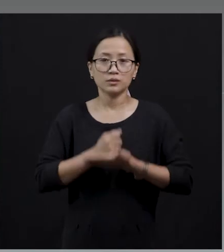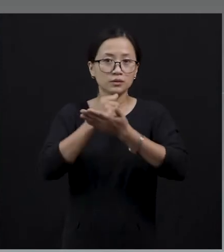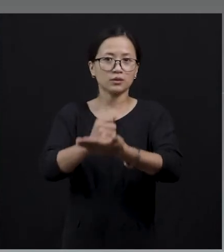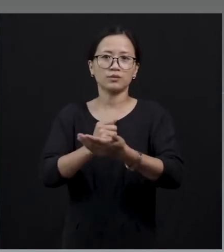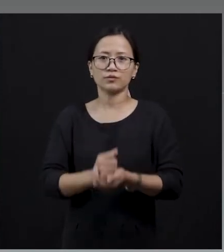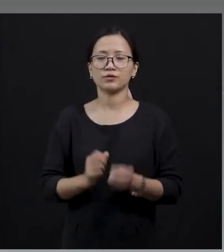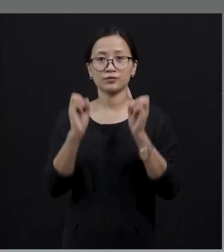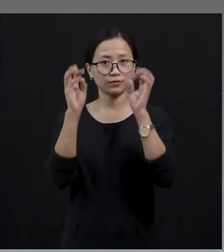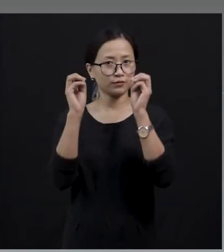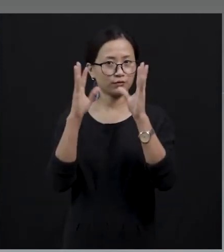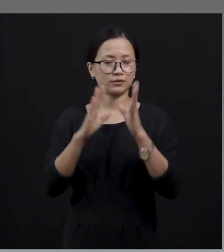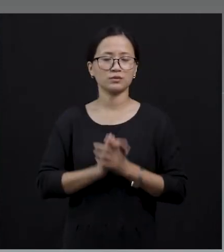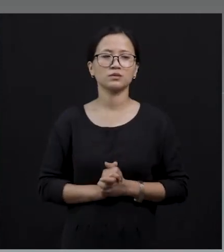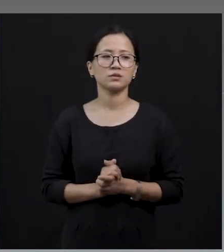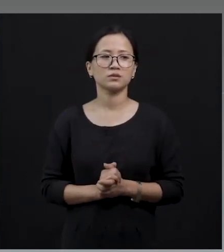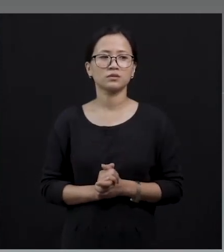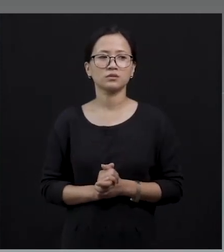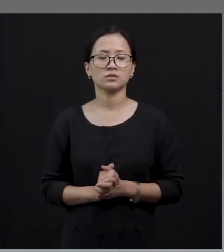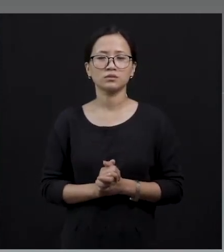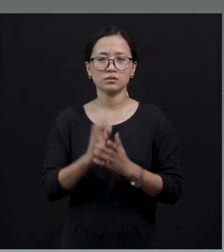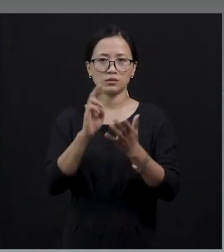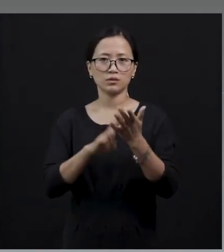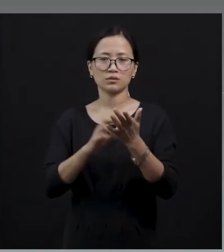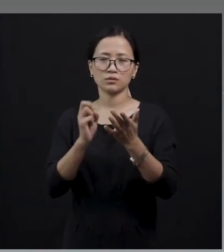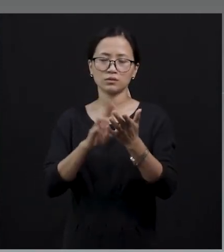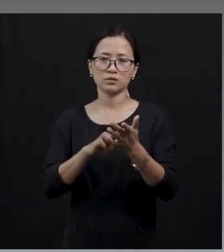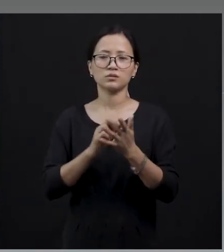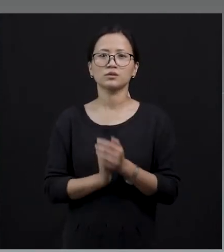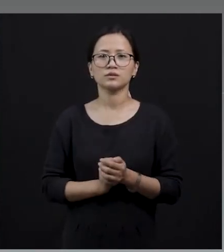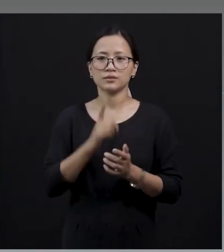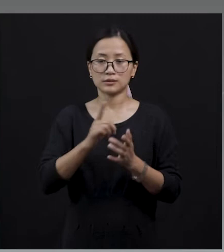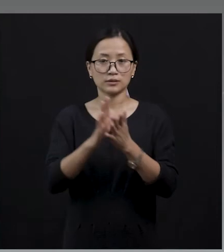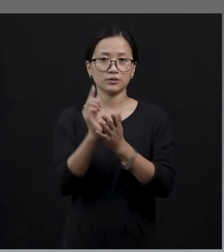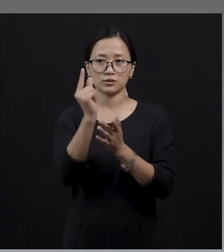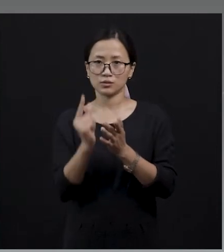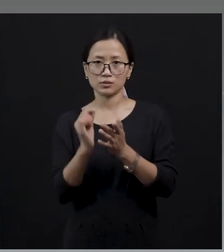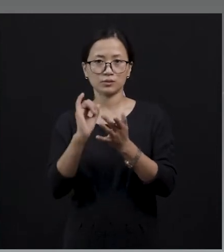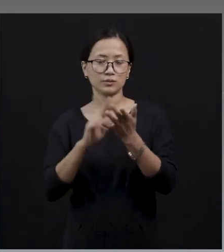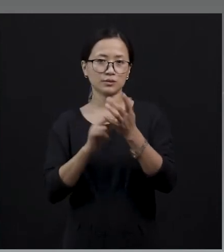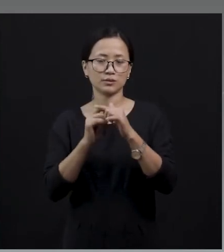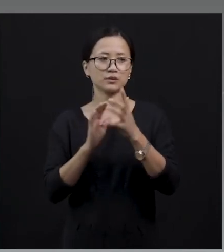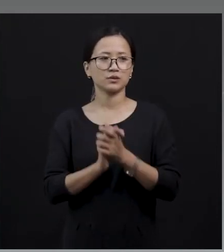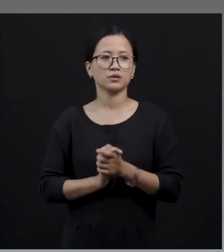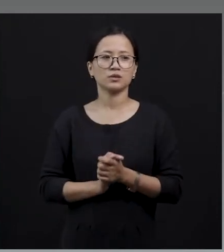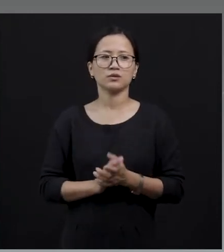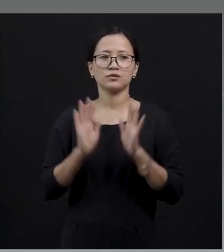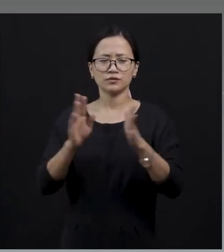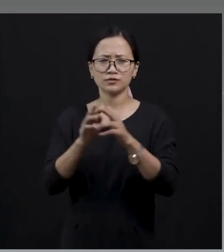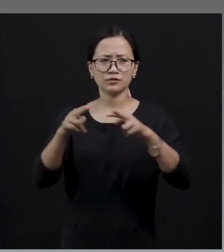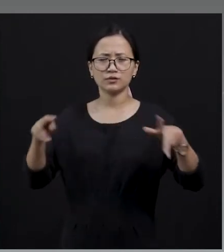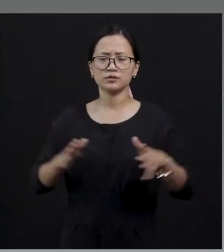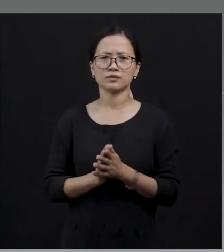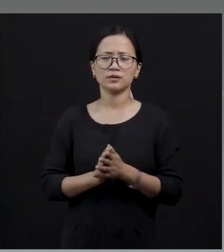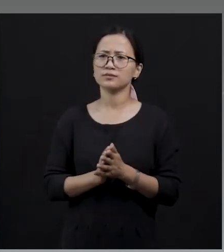right? Now, these non-standard units have different sizes. They vary from person to person